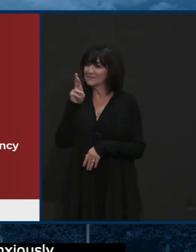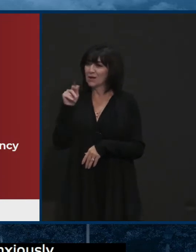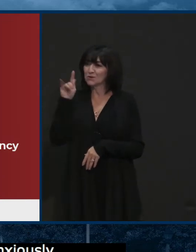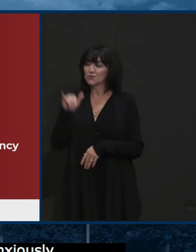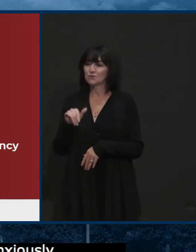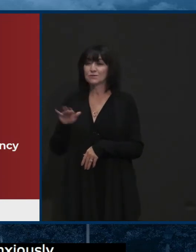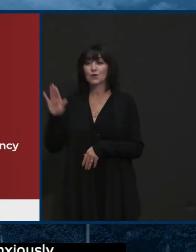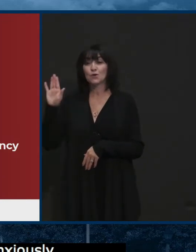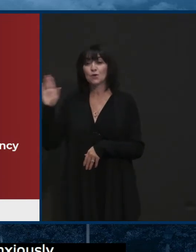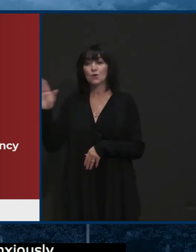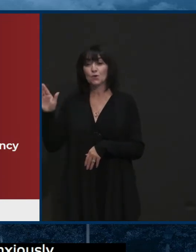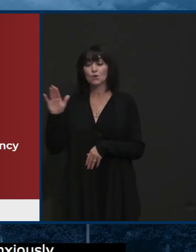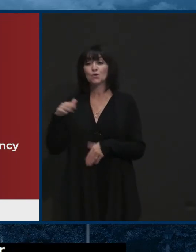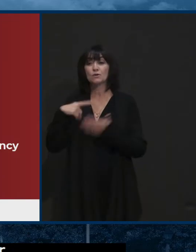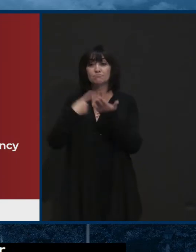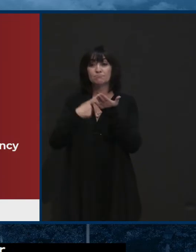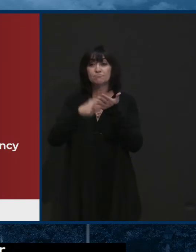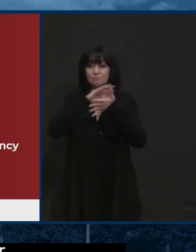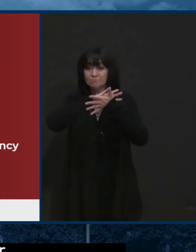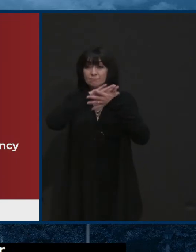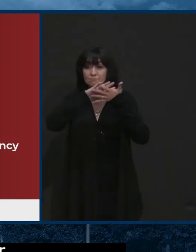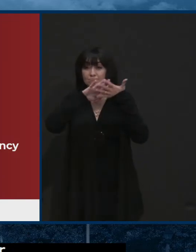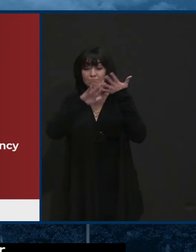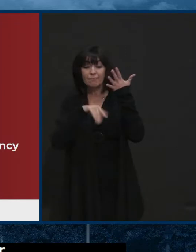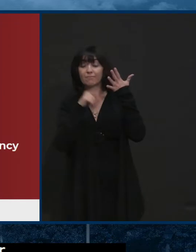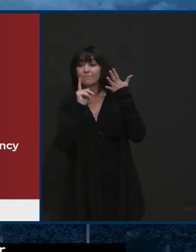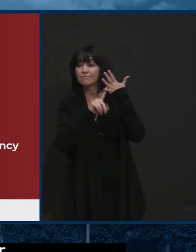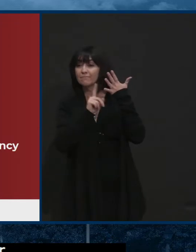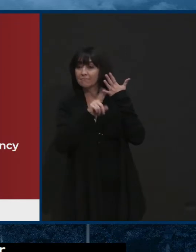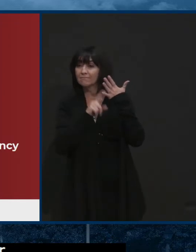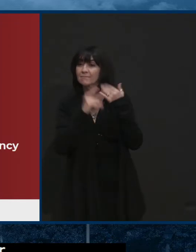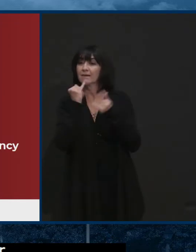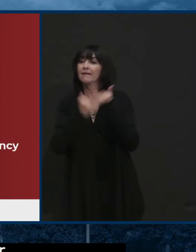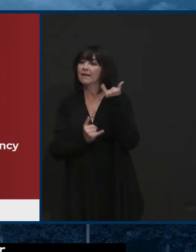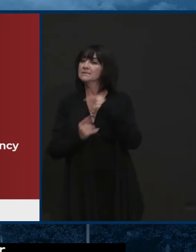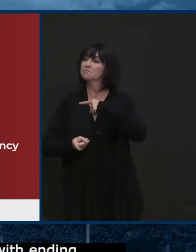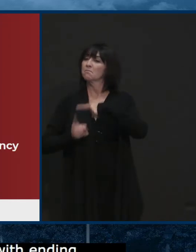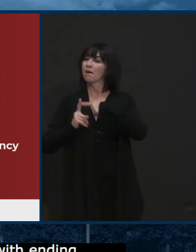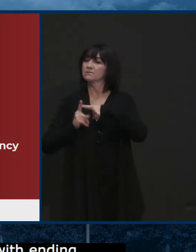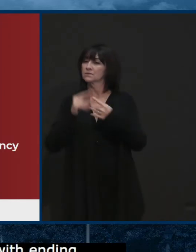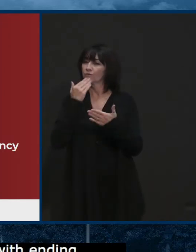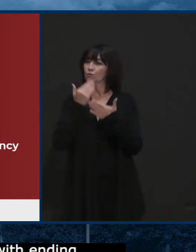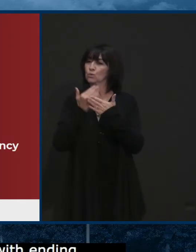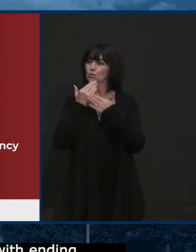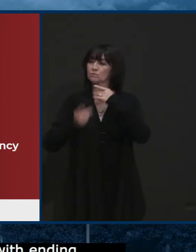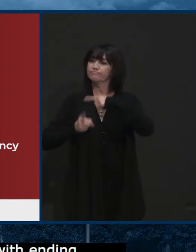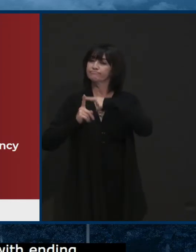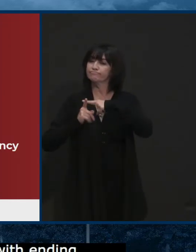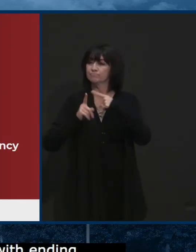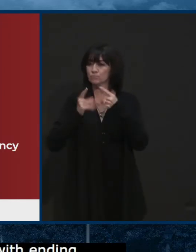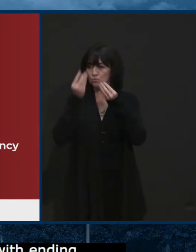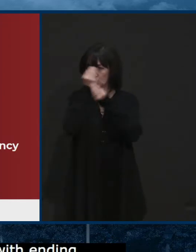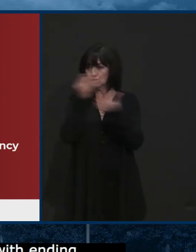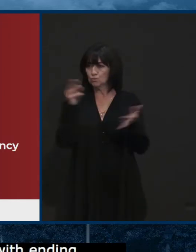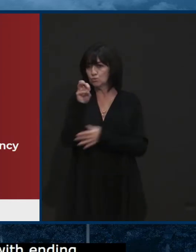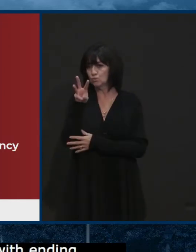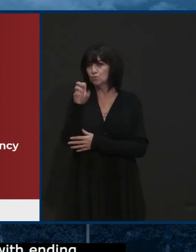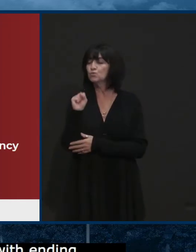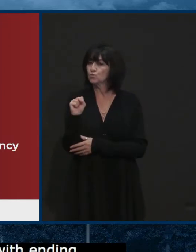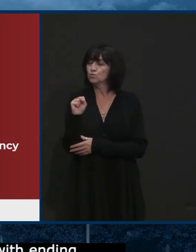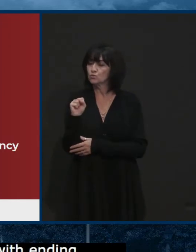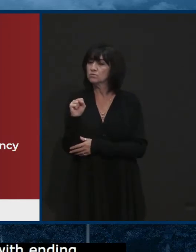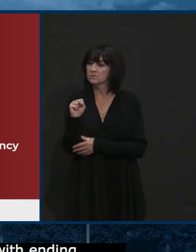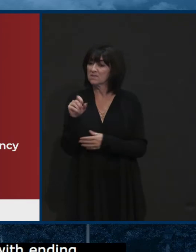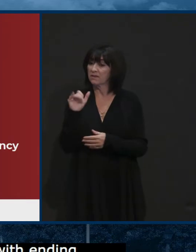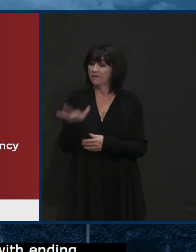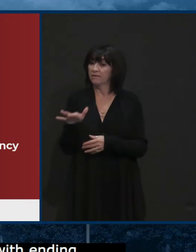with respect to the possibility of a vaccine. So there's a little bit of light at the end of the tunnel. The efficacy